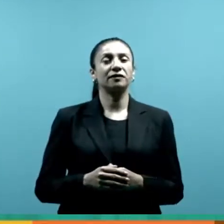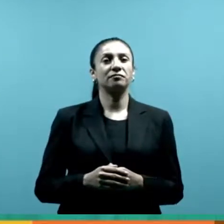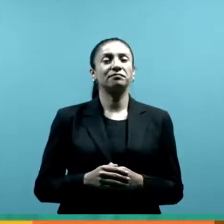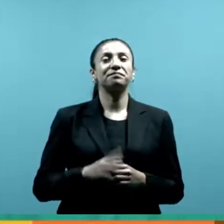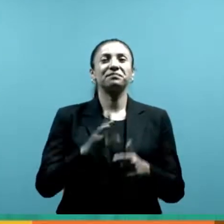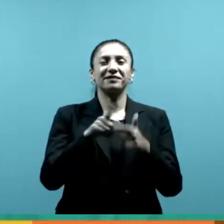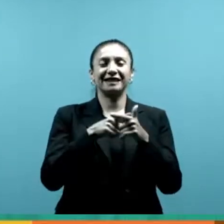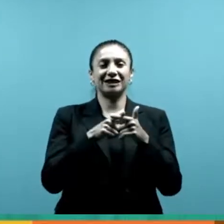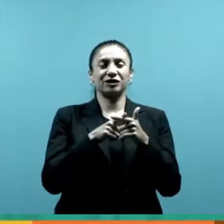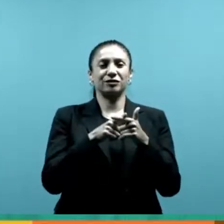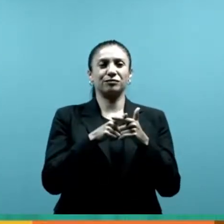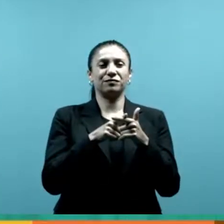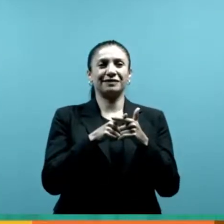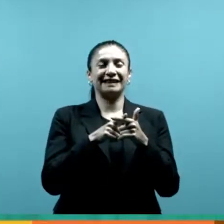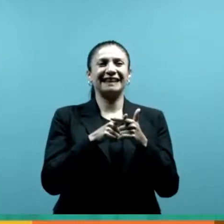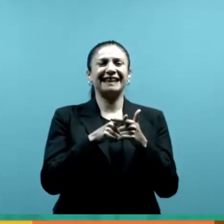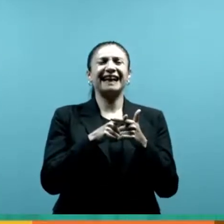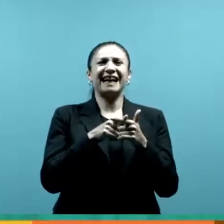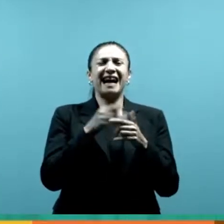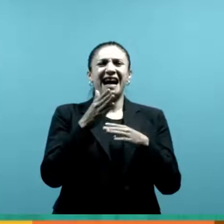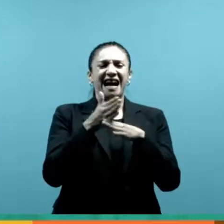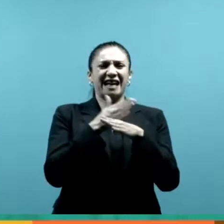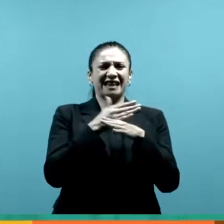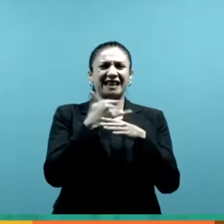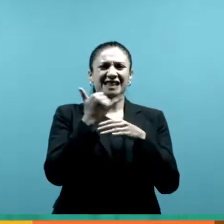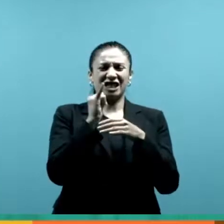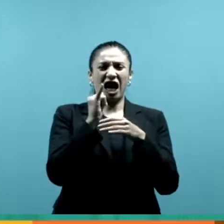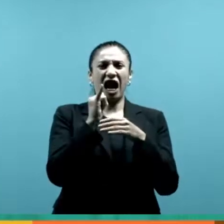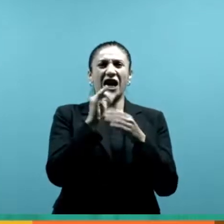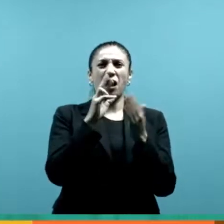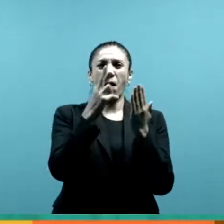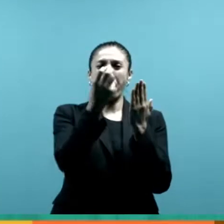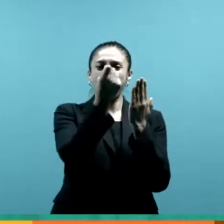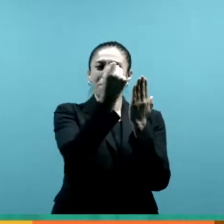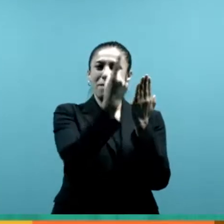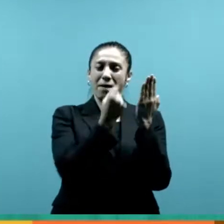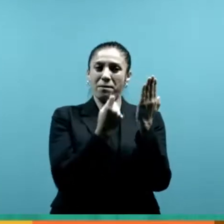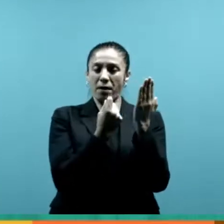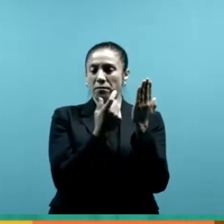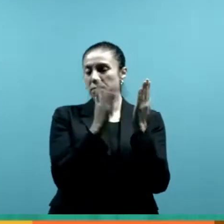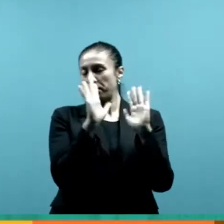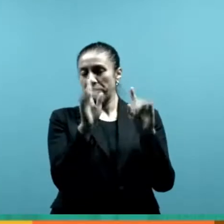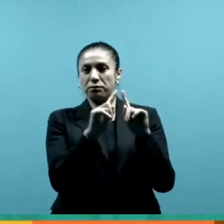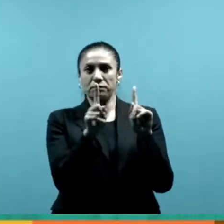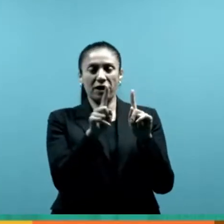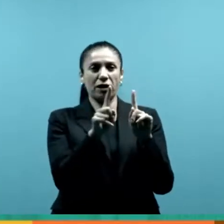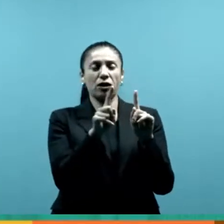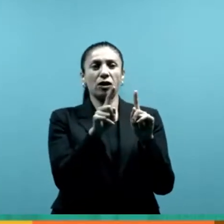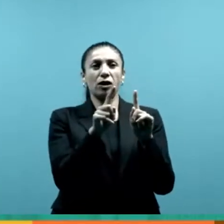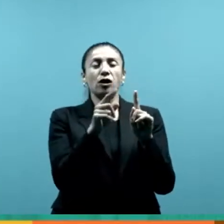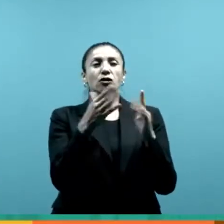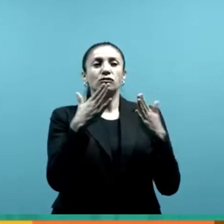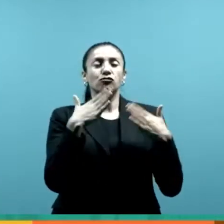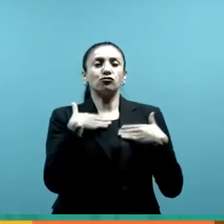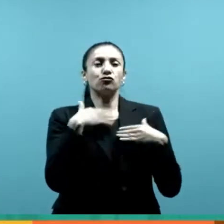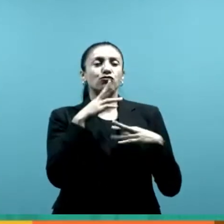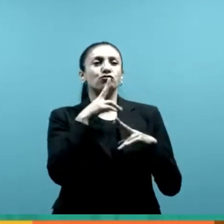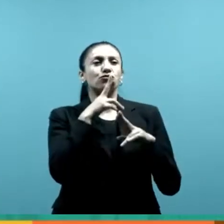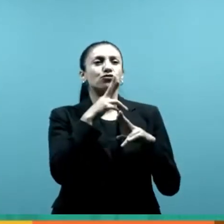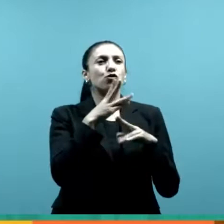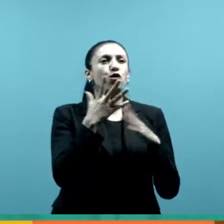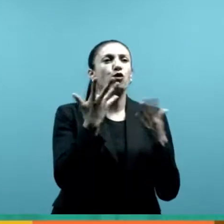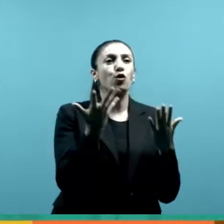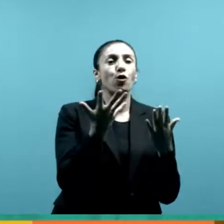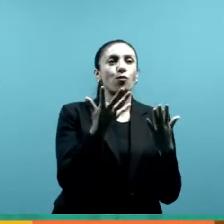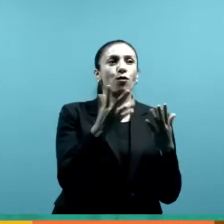Entonces, creo que he respondido esta pregunta en las preguntas anteriores, pero lo que diría es que podemos usar estos